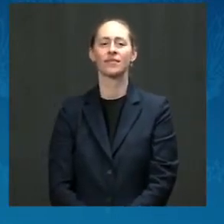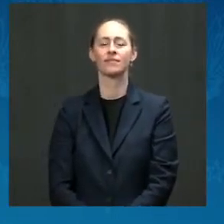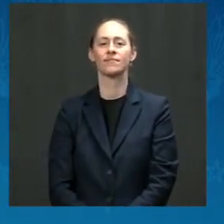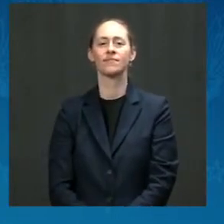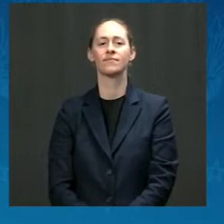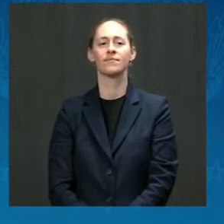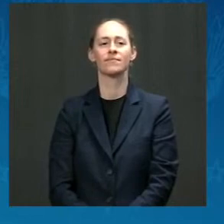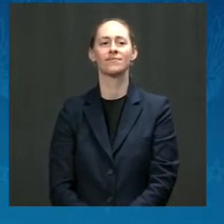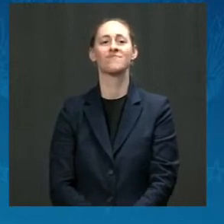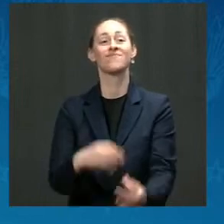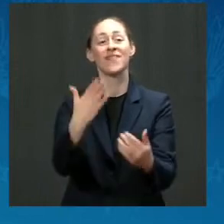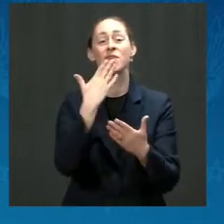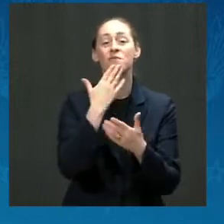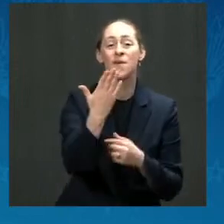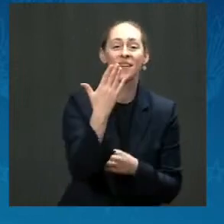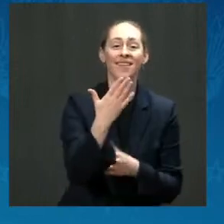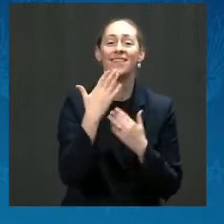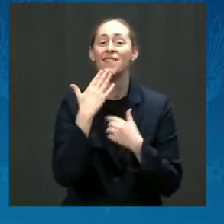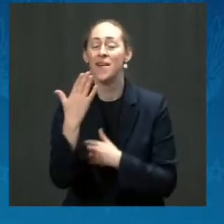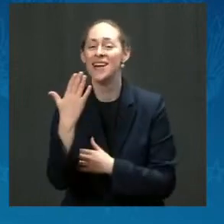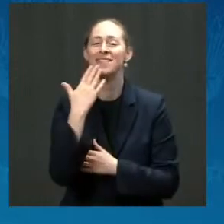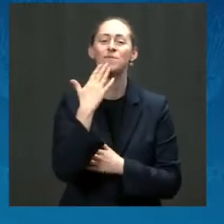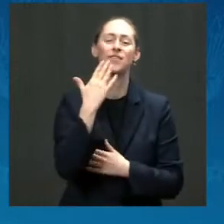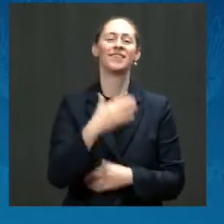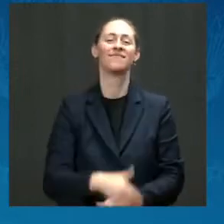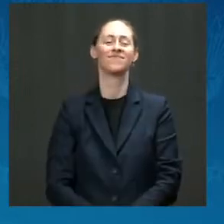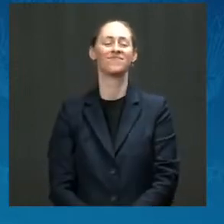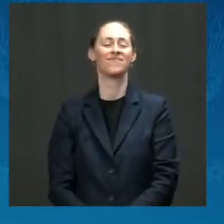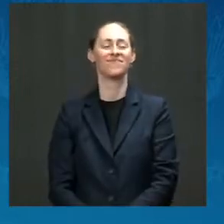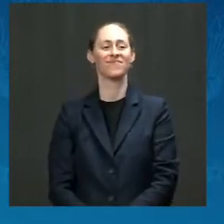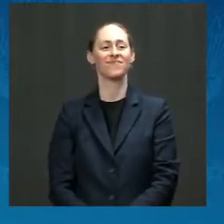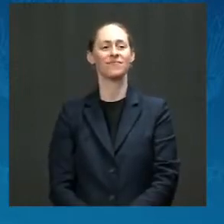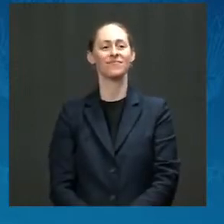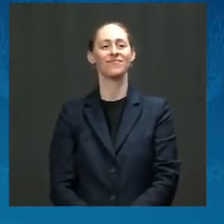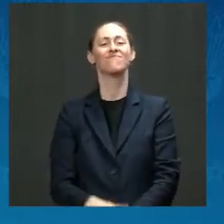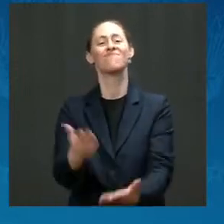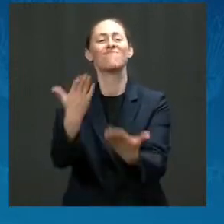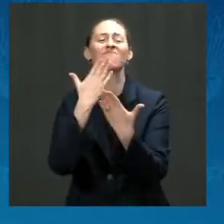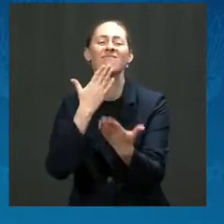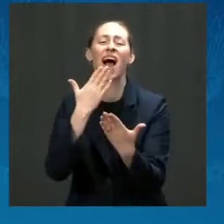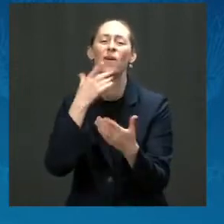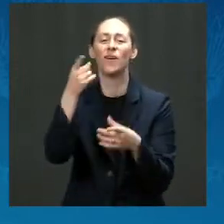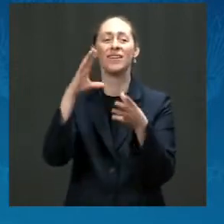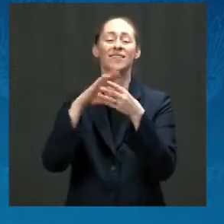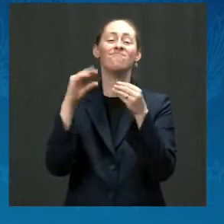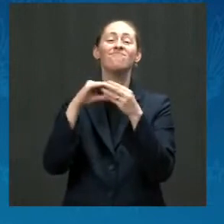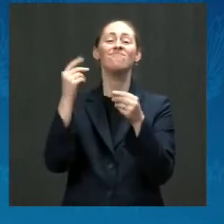Good morning, good morning, good morning. Laura, thank you for that. And where's Olivia?